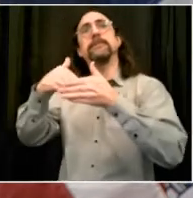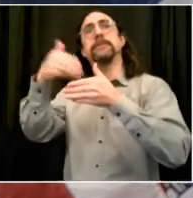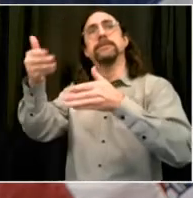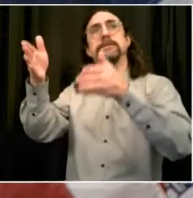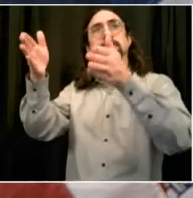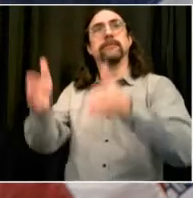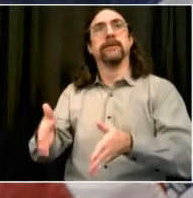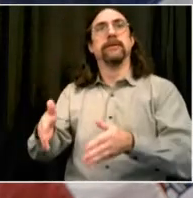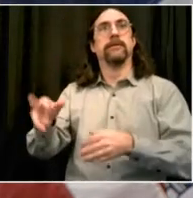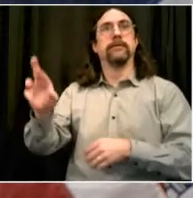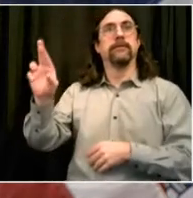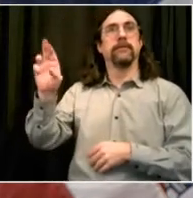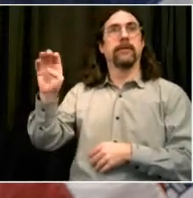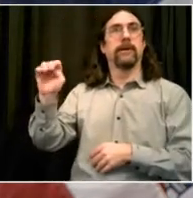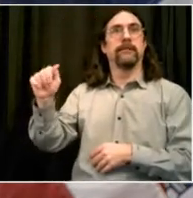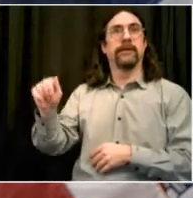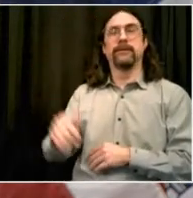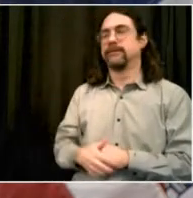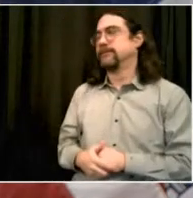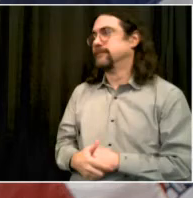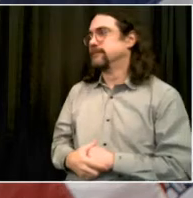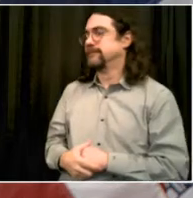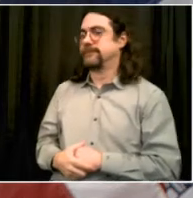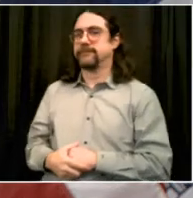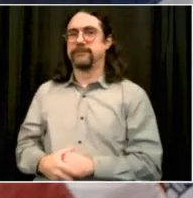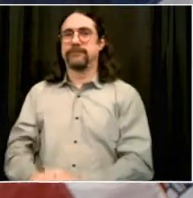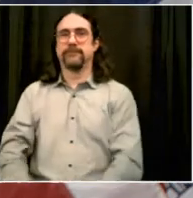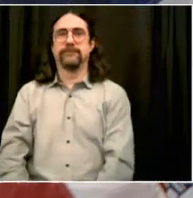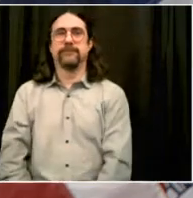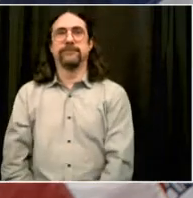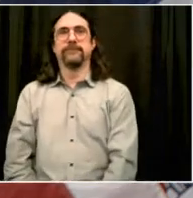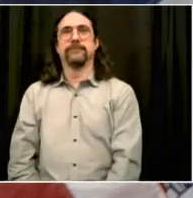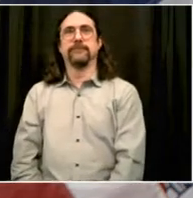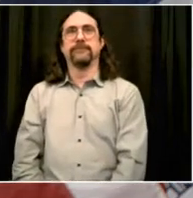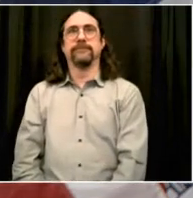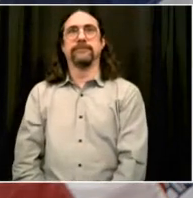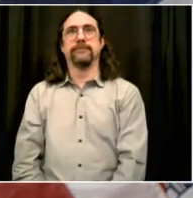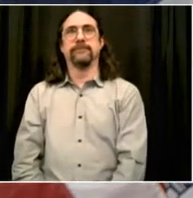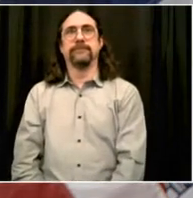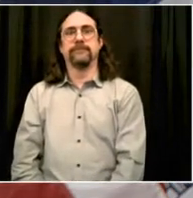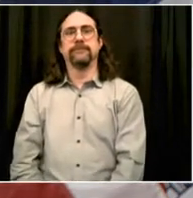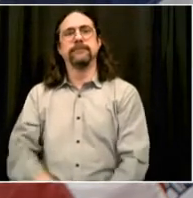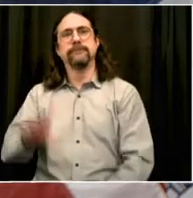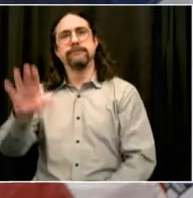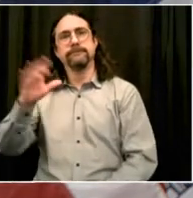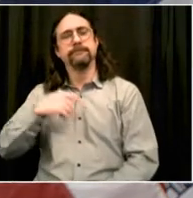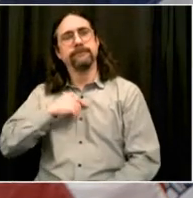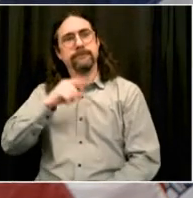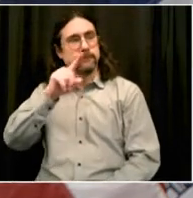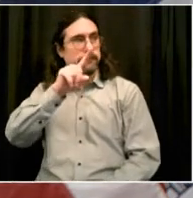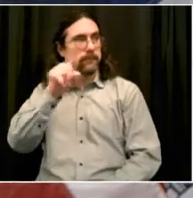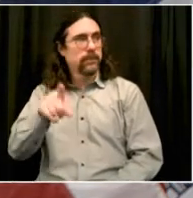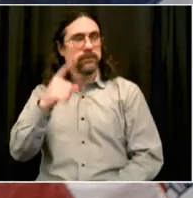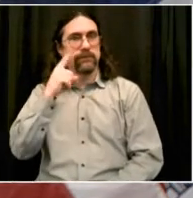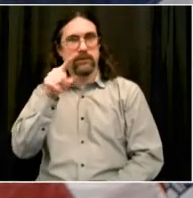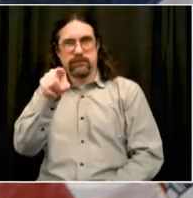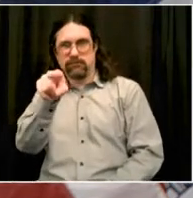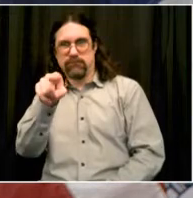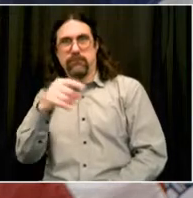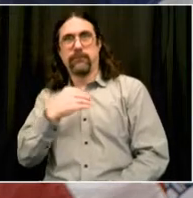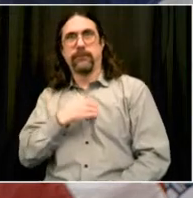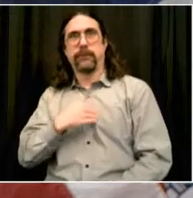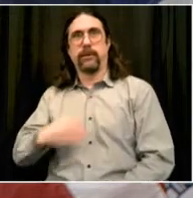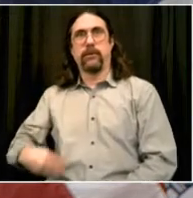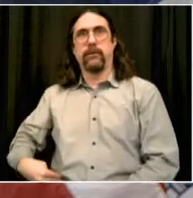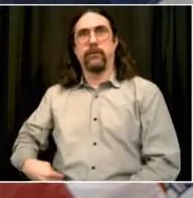first question for you, as you're, I'm sure, familiar, in July, the governor set a standard that would close